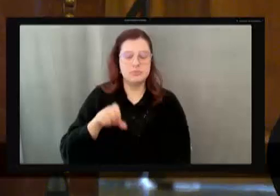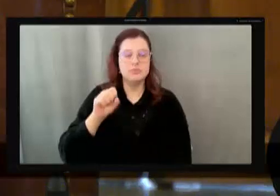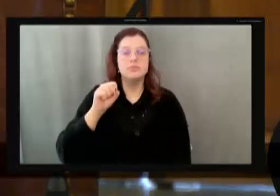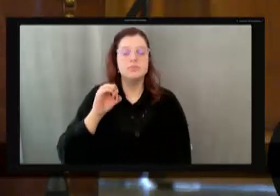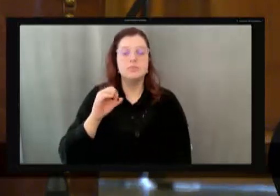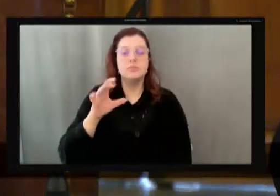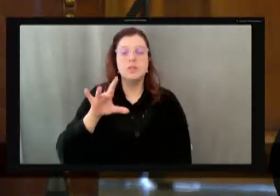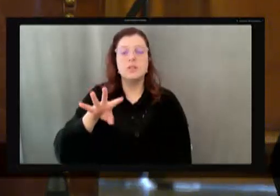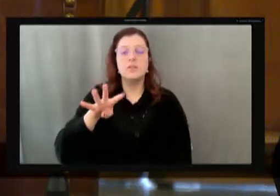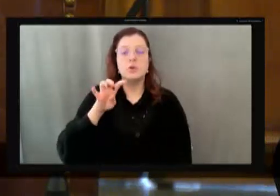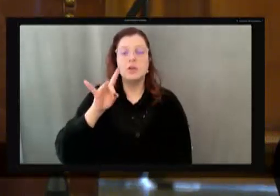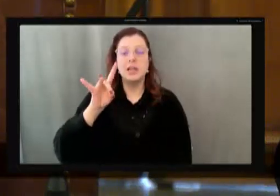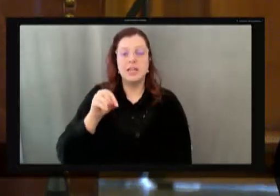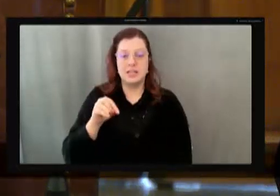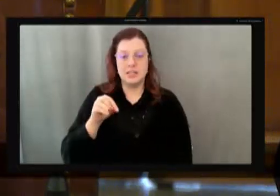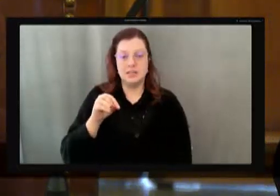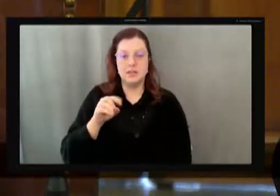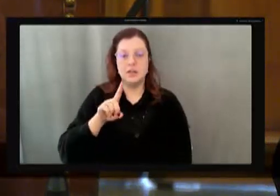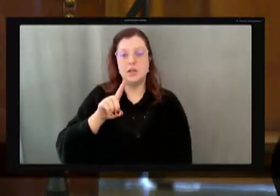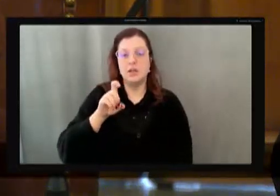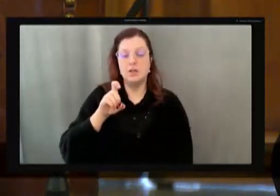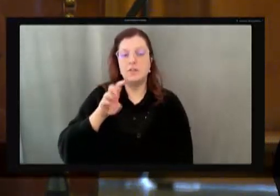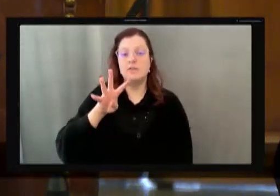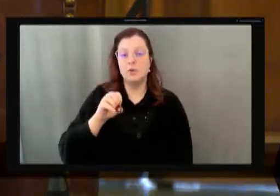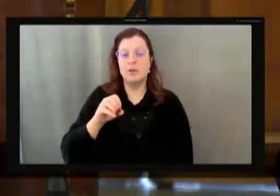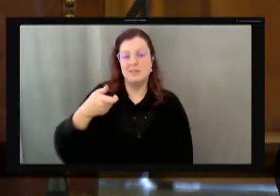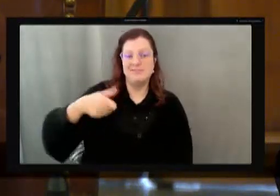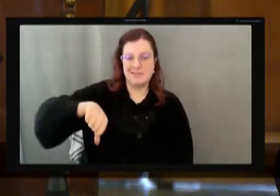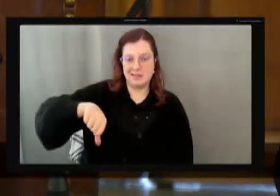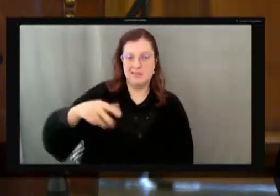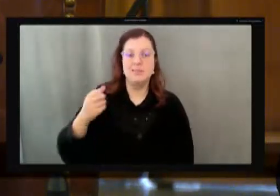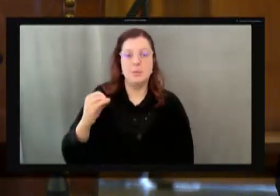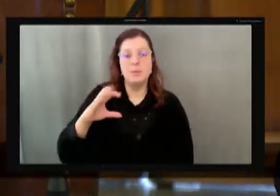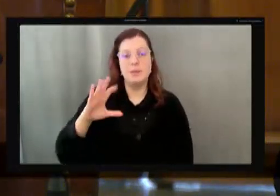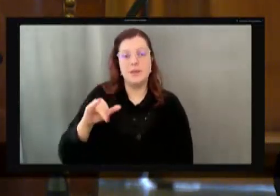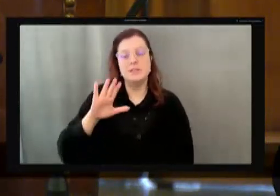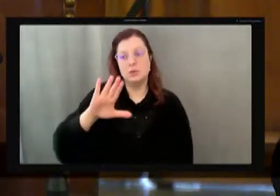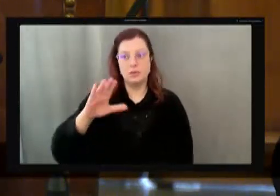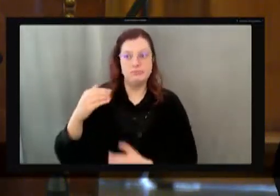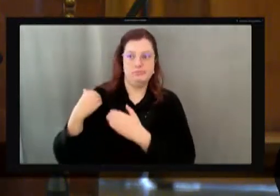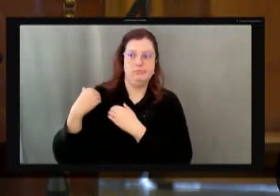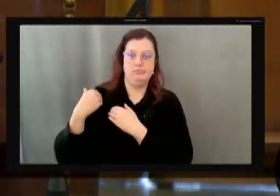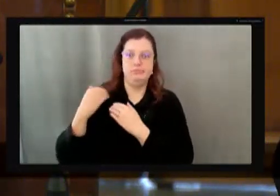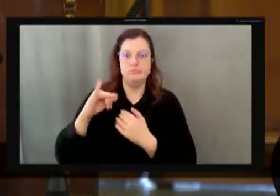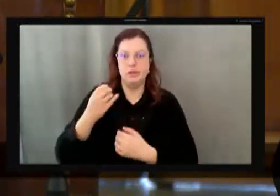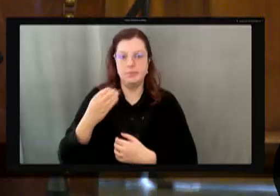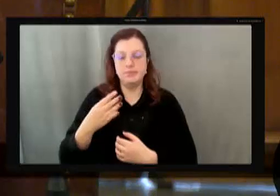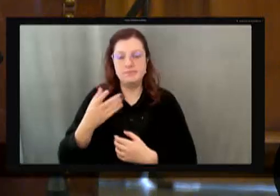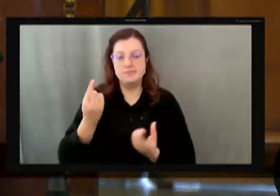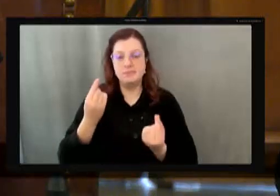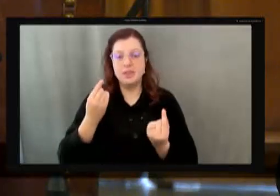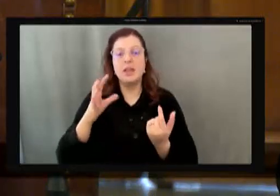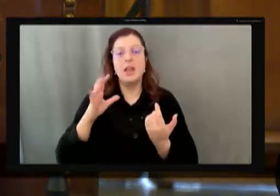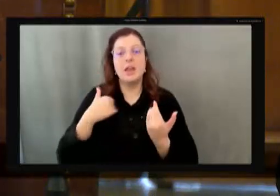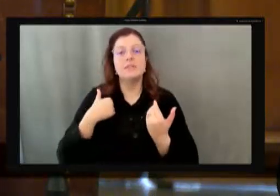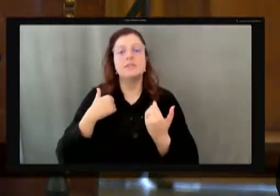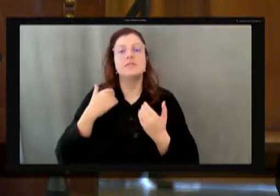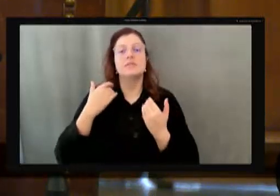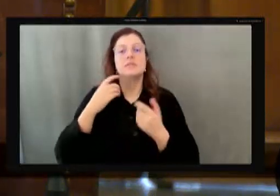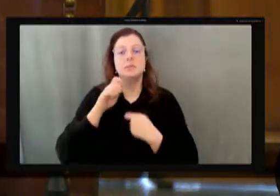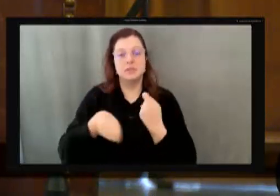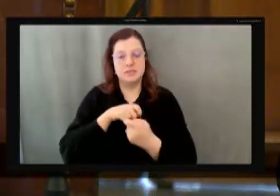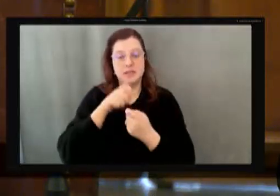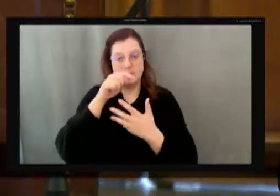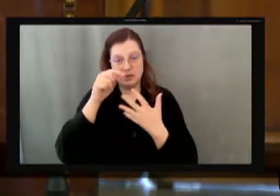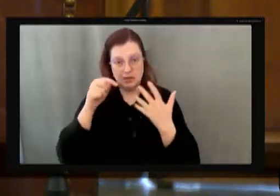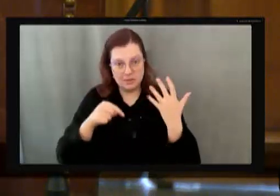480 have been, 140 were denied. So again, that's your job and you guys are doing that. We have certain criteria for being allowed. For example, you can't